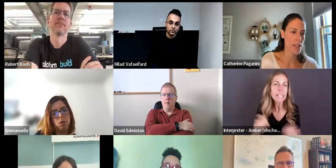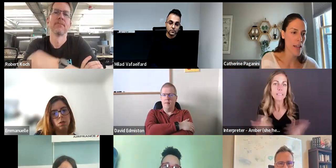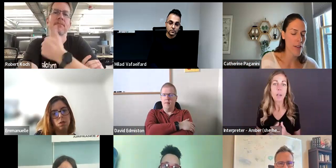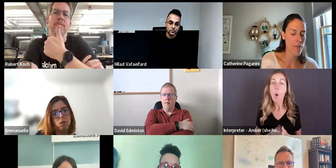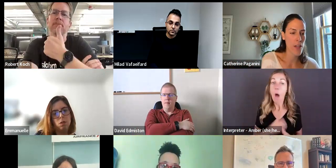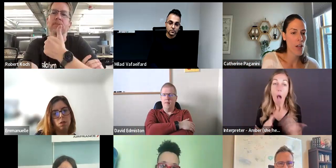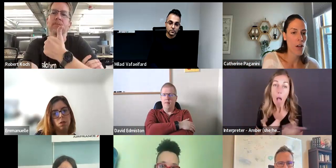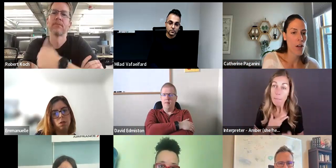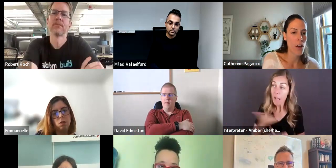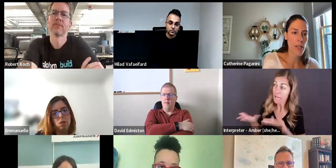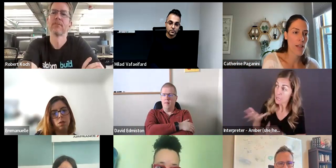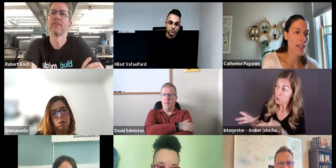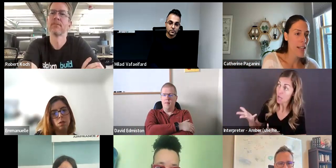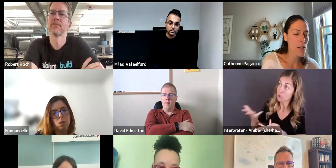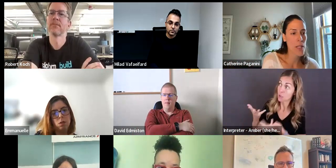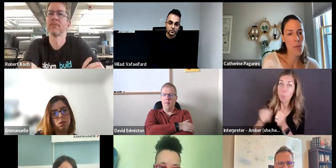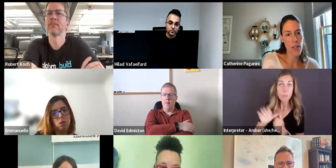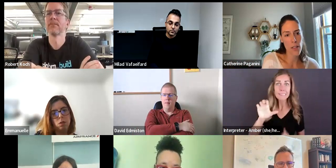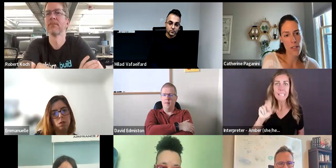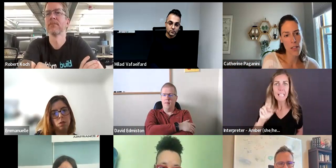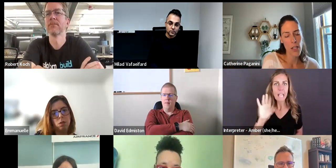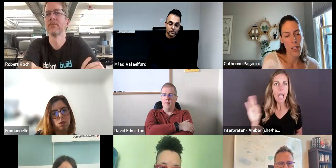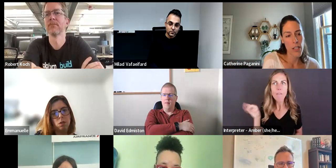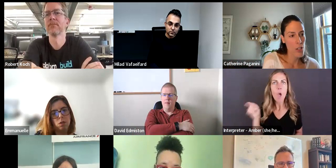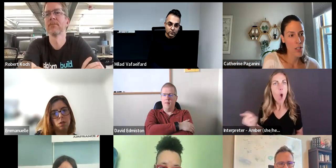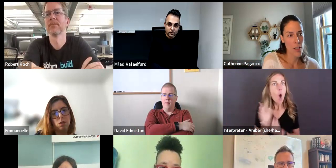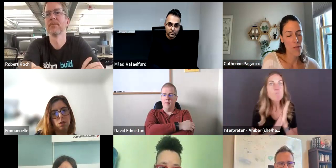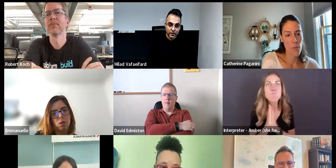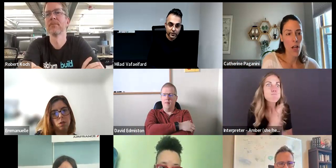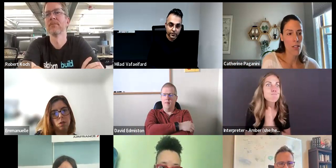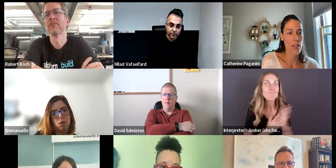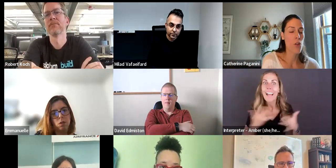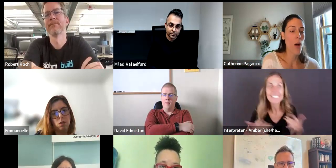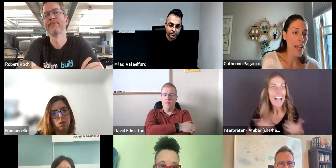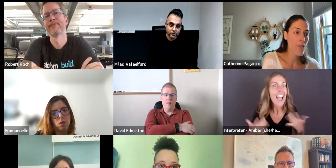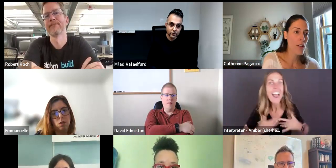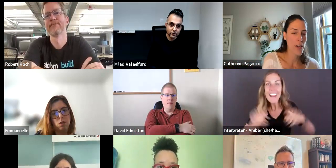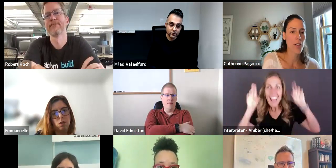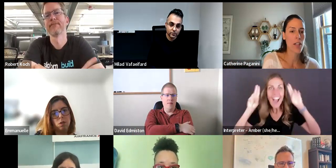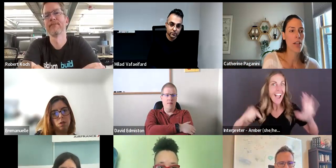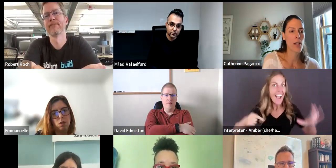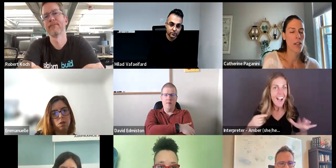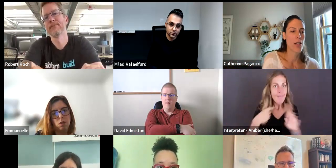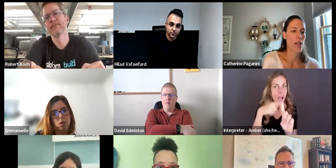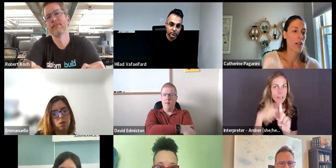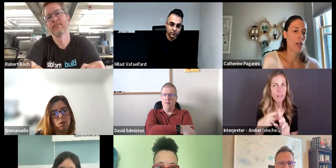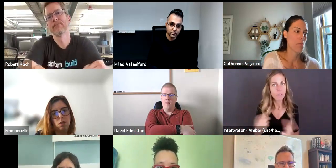with the CNCF have only been excitement about this initiative and positive. So I feel very